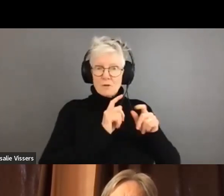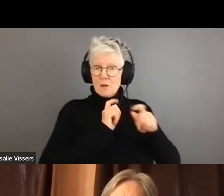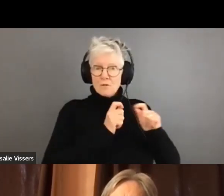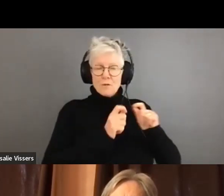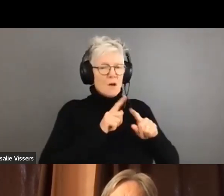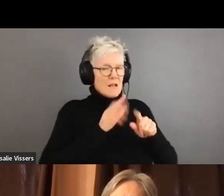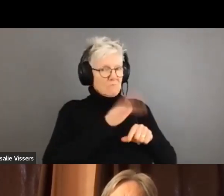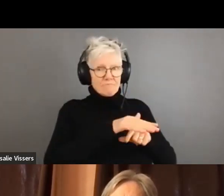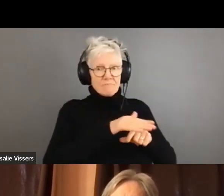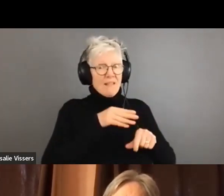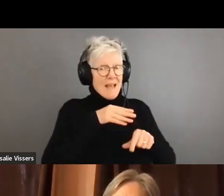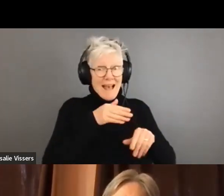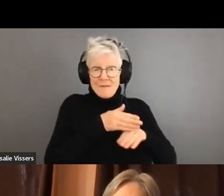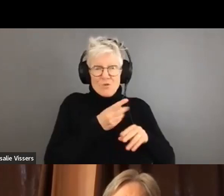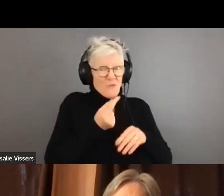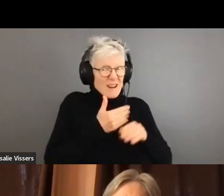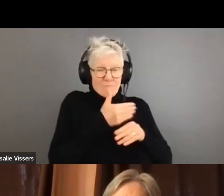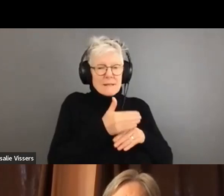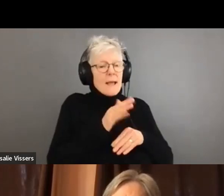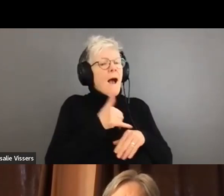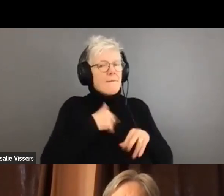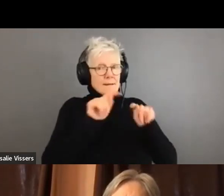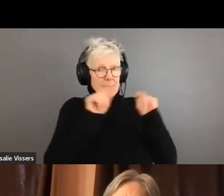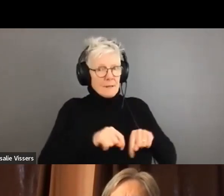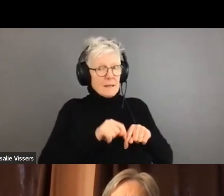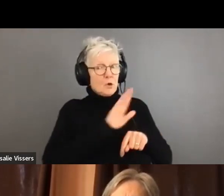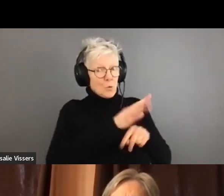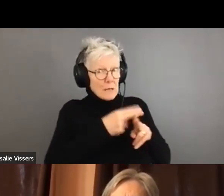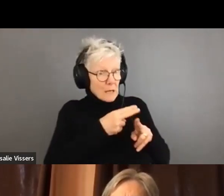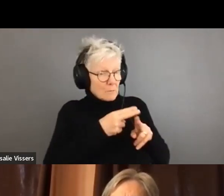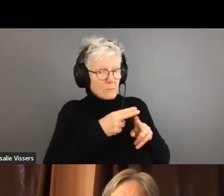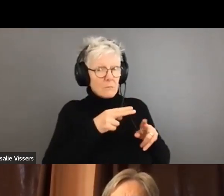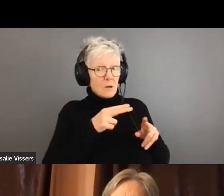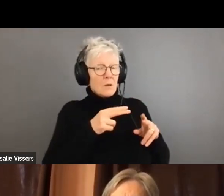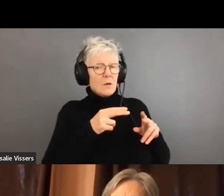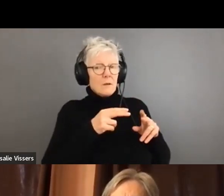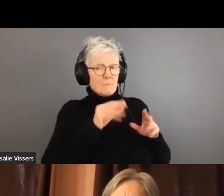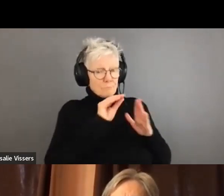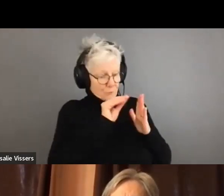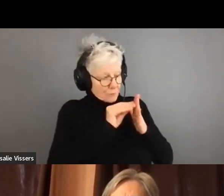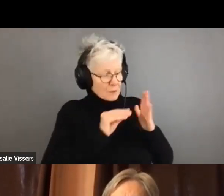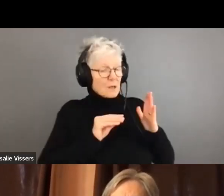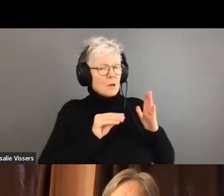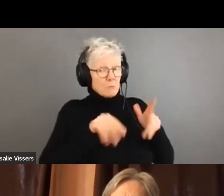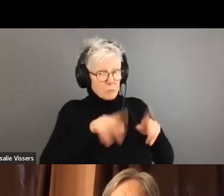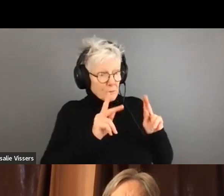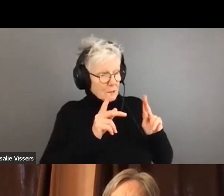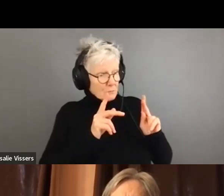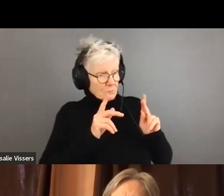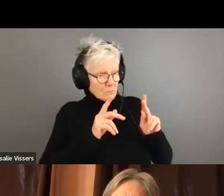say, as soon as we're finished, I have a template. I just replace their name, give them some of an outline, bang.